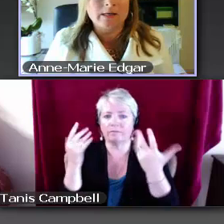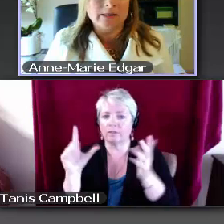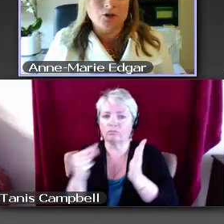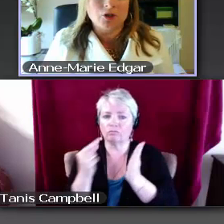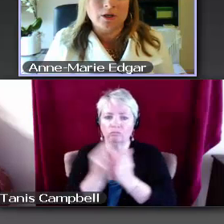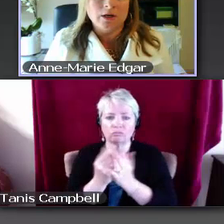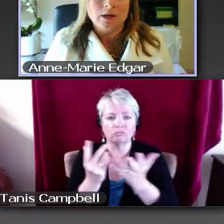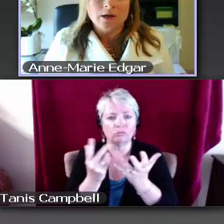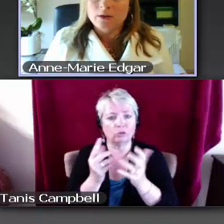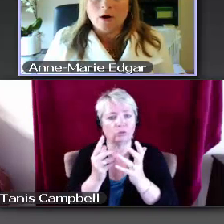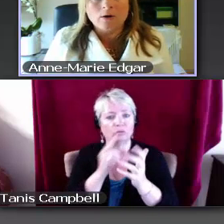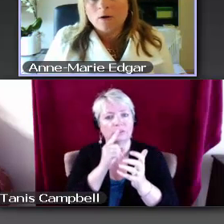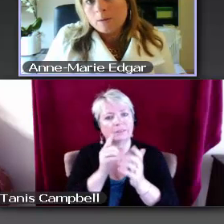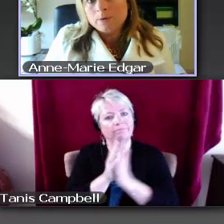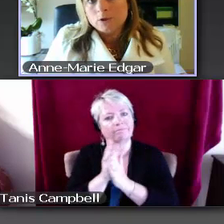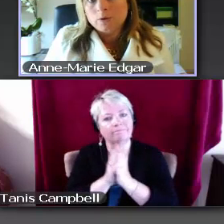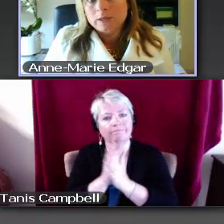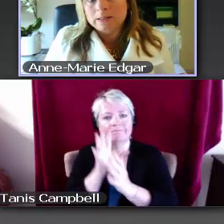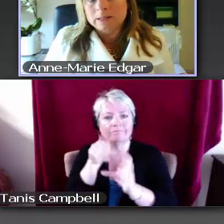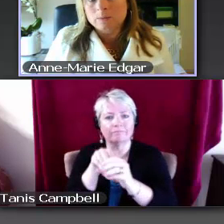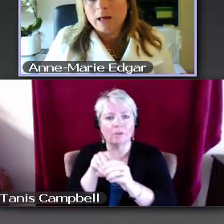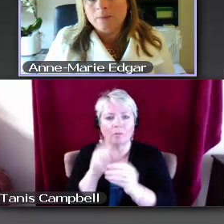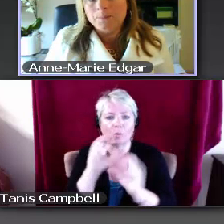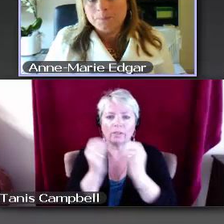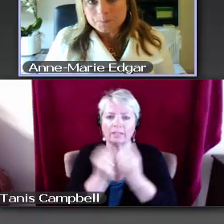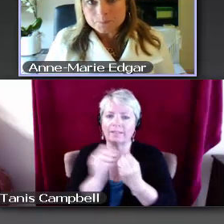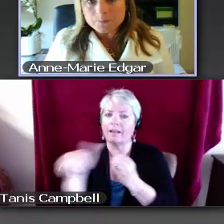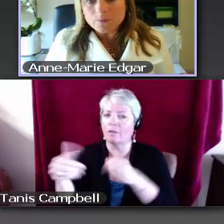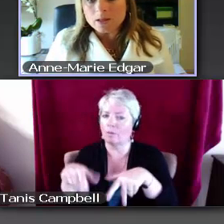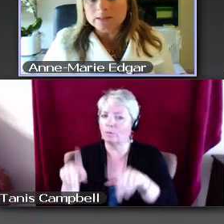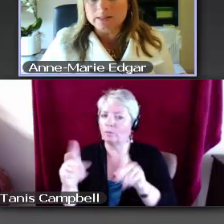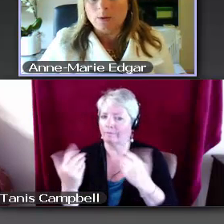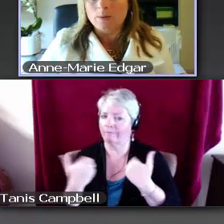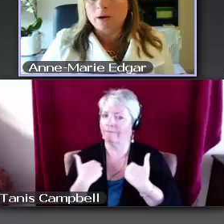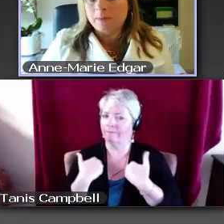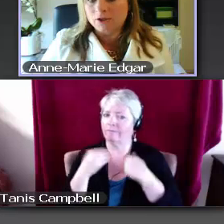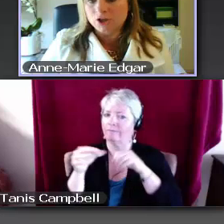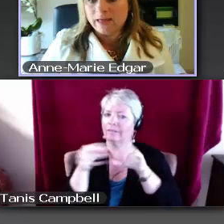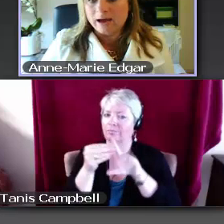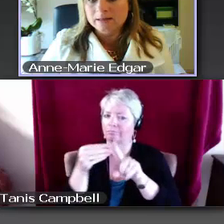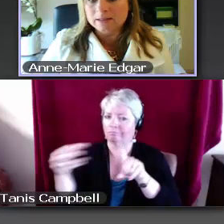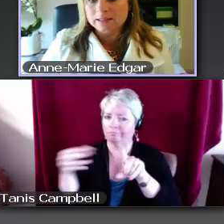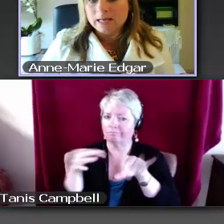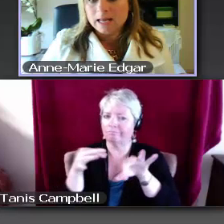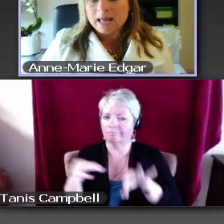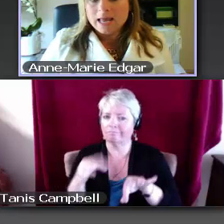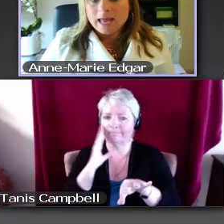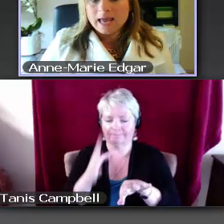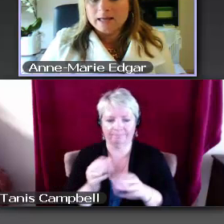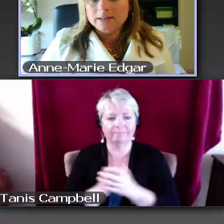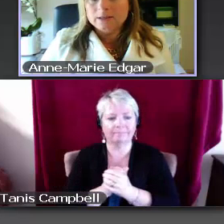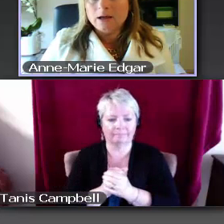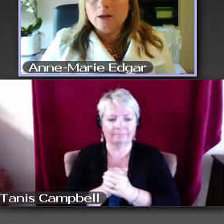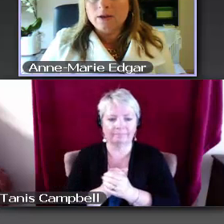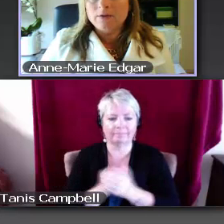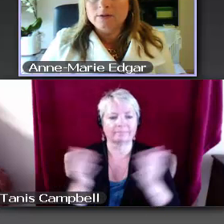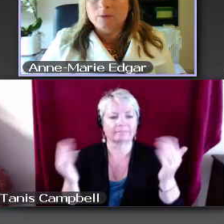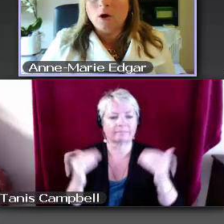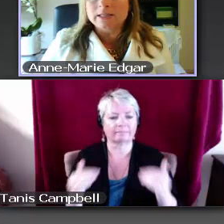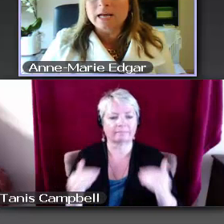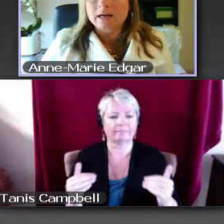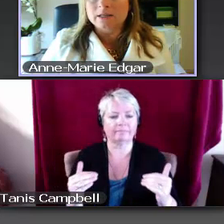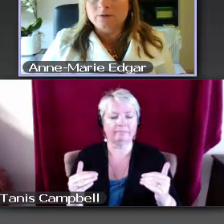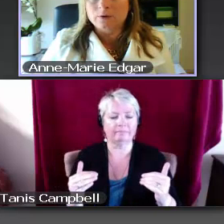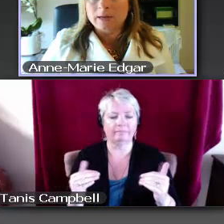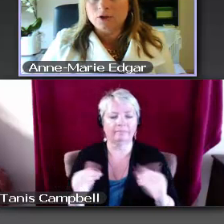our organization, there are opportunities as well. So I want to mention that. And I'll give you